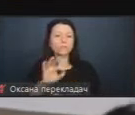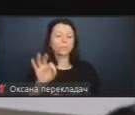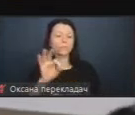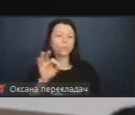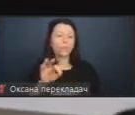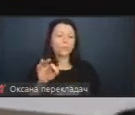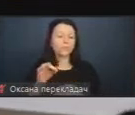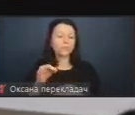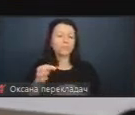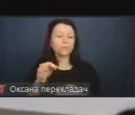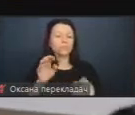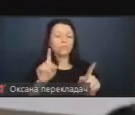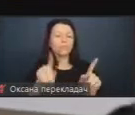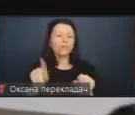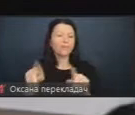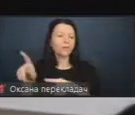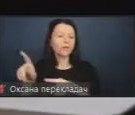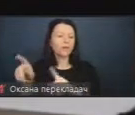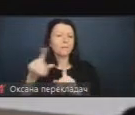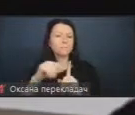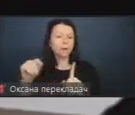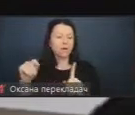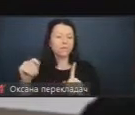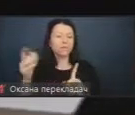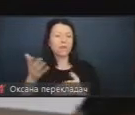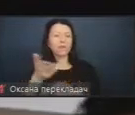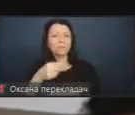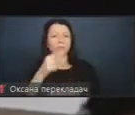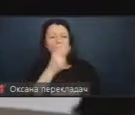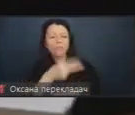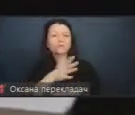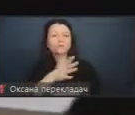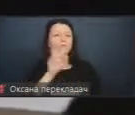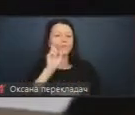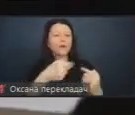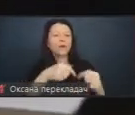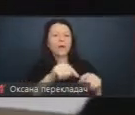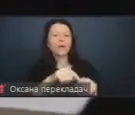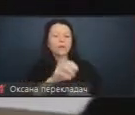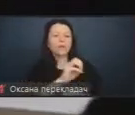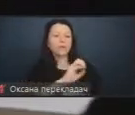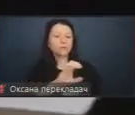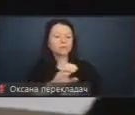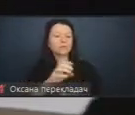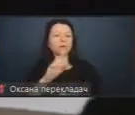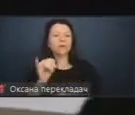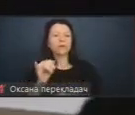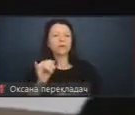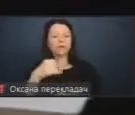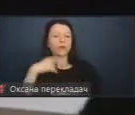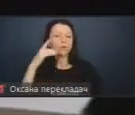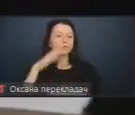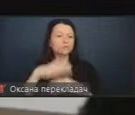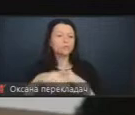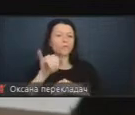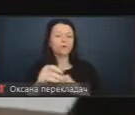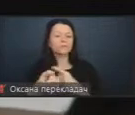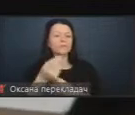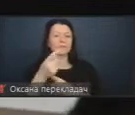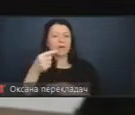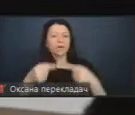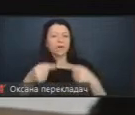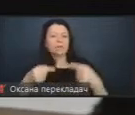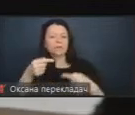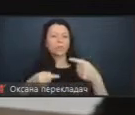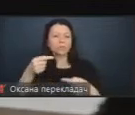because I understand you're having discussions about the policies currently existing in Ukraine to promote employment of persons